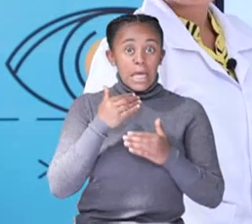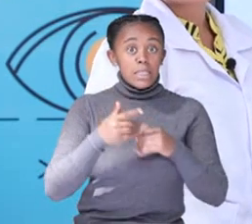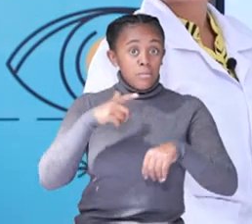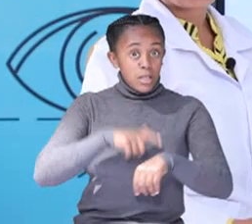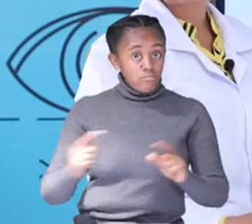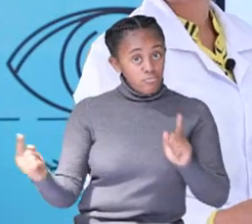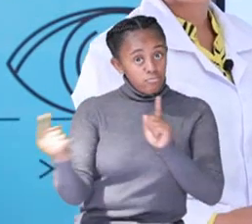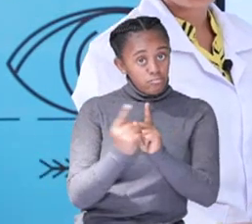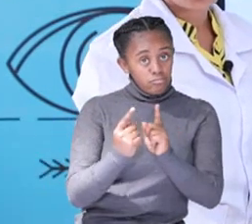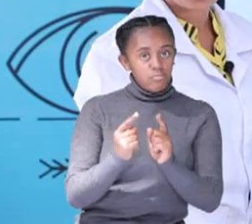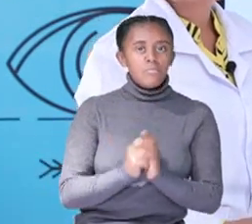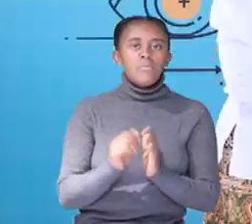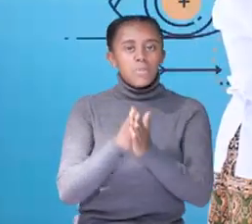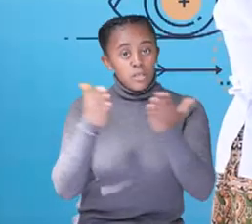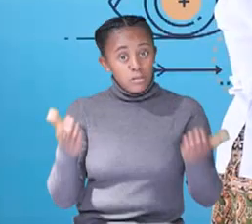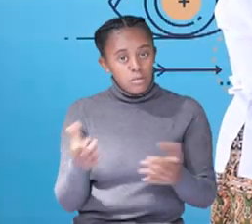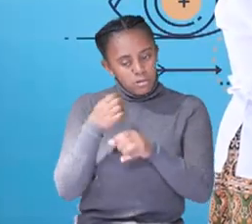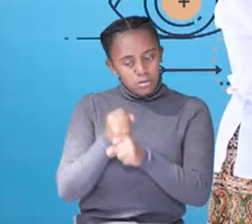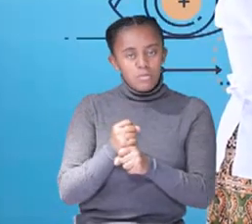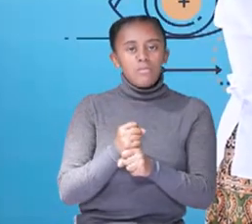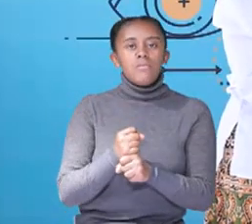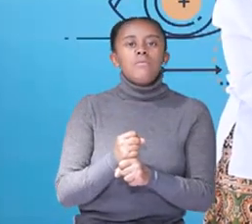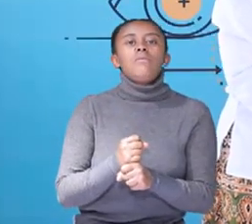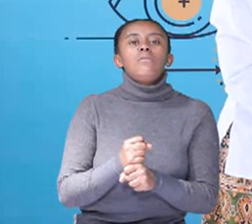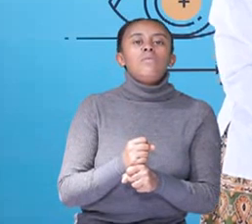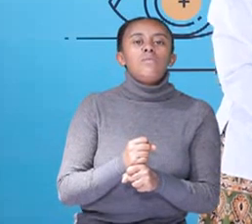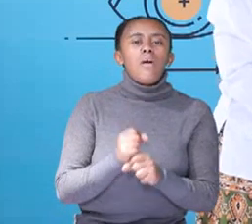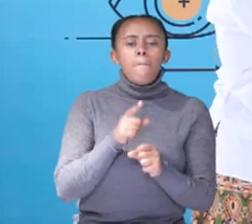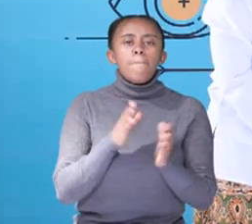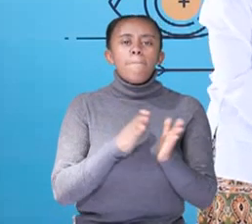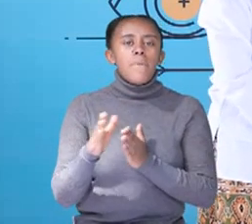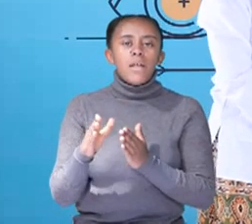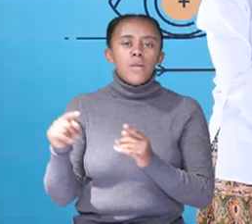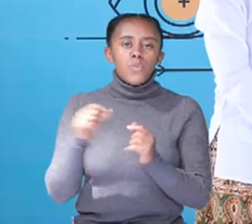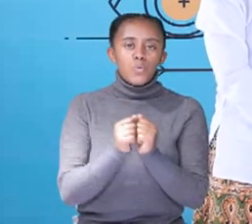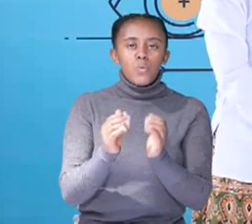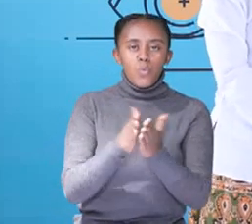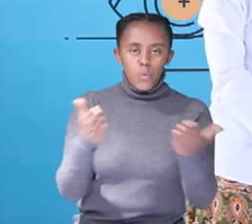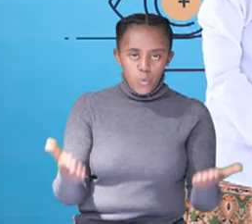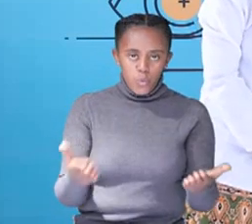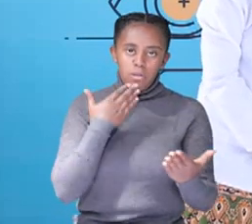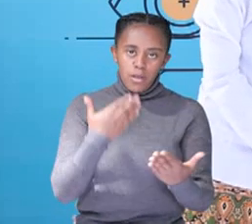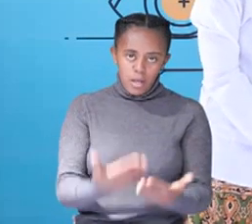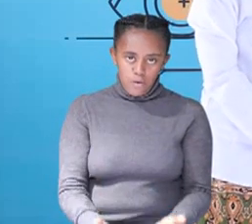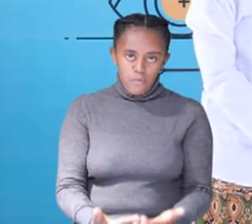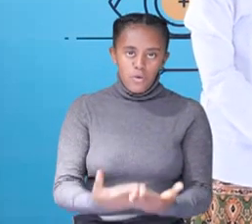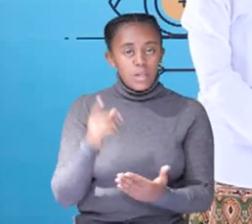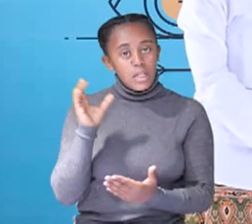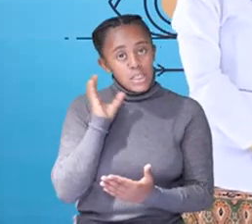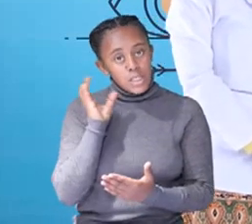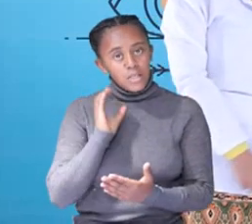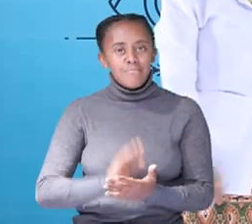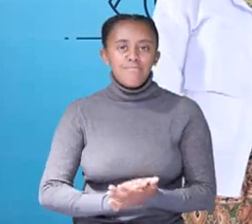period, students, I need your textbook and be ready with your textbook. Thank you for listening.